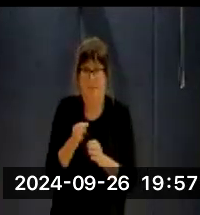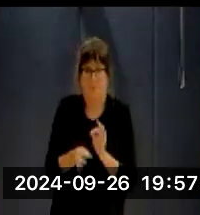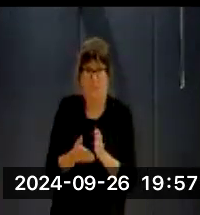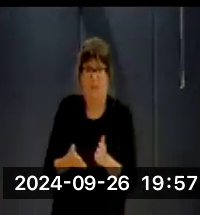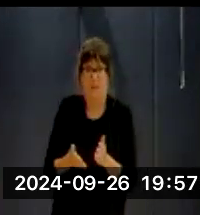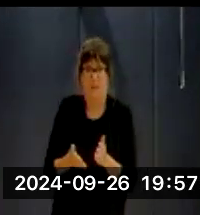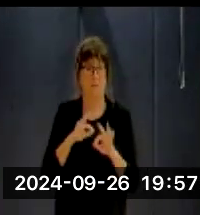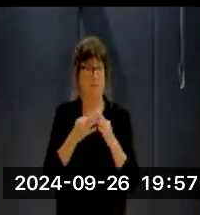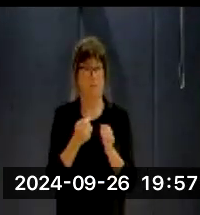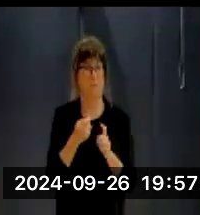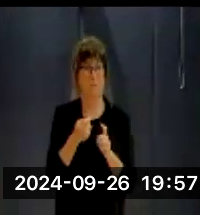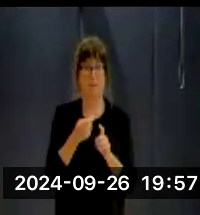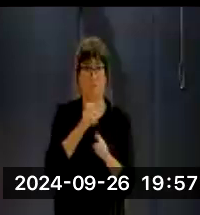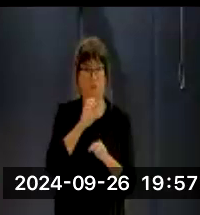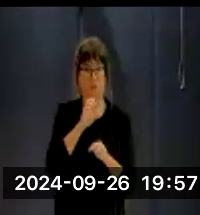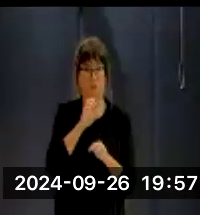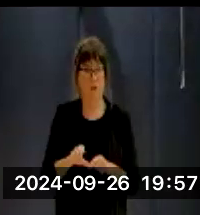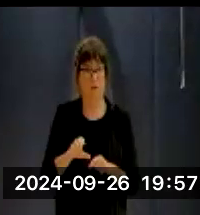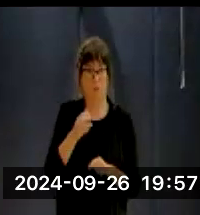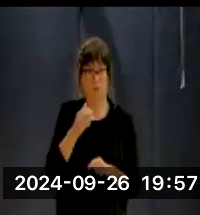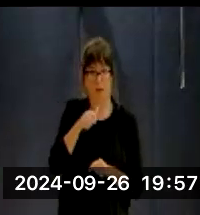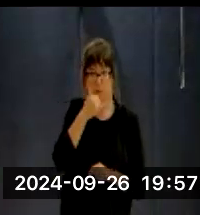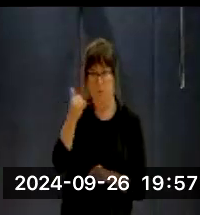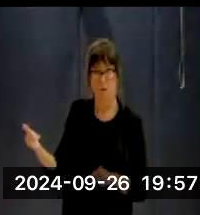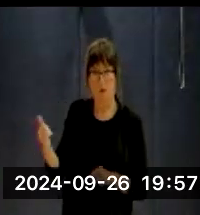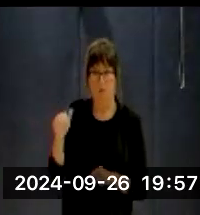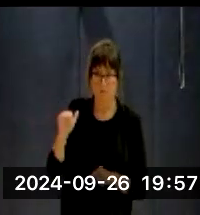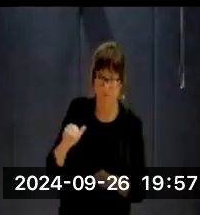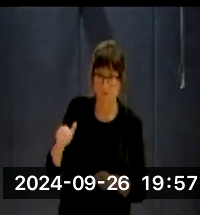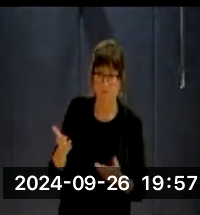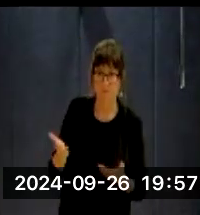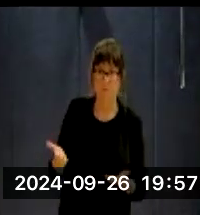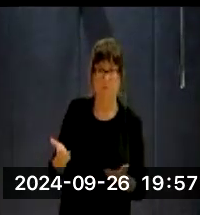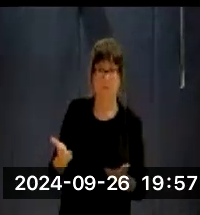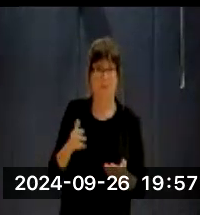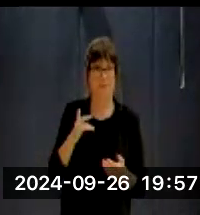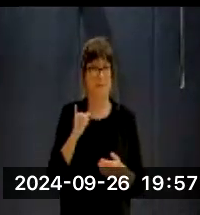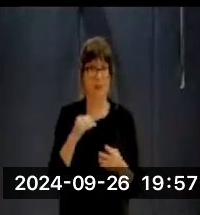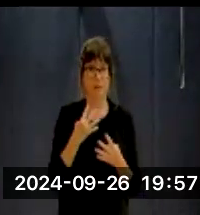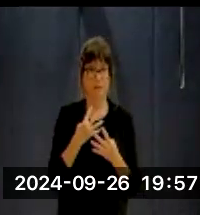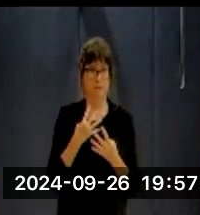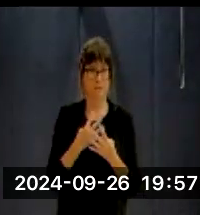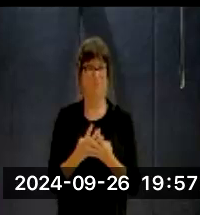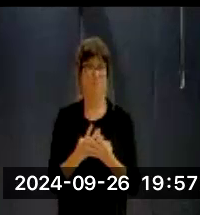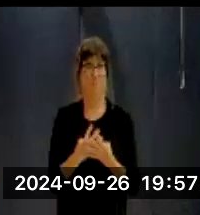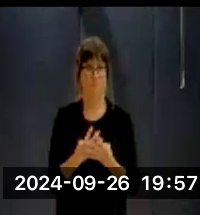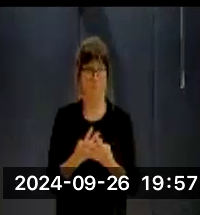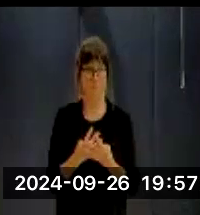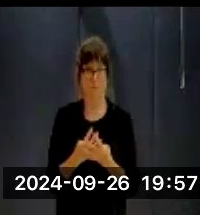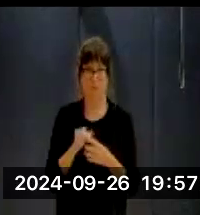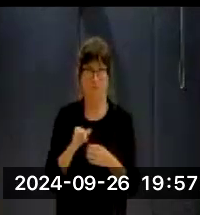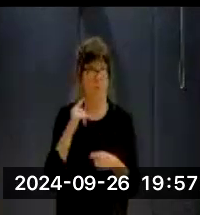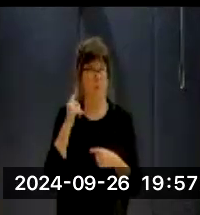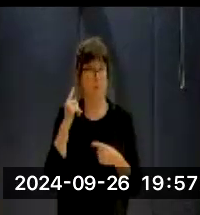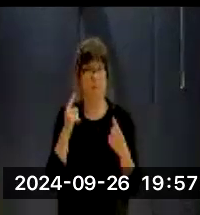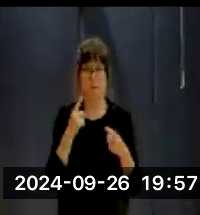from Chicago call in, and it's just like you're incarcerated in this Twilight Zone type theory,